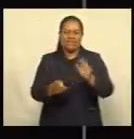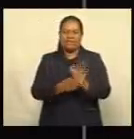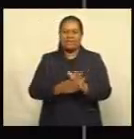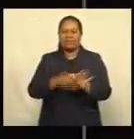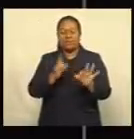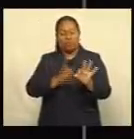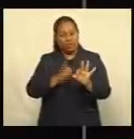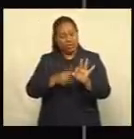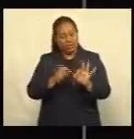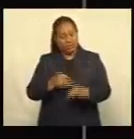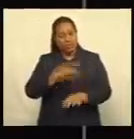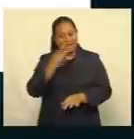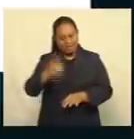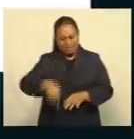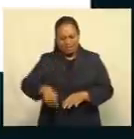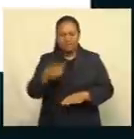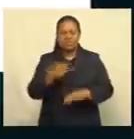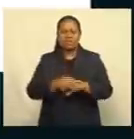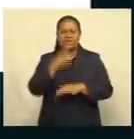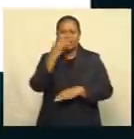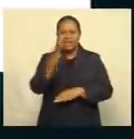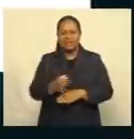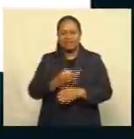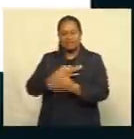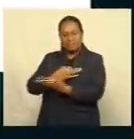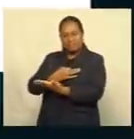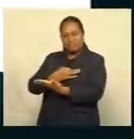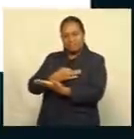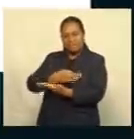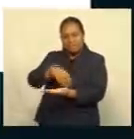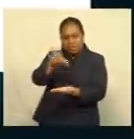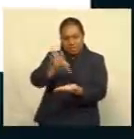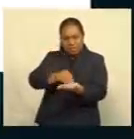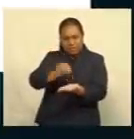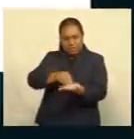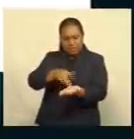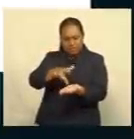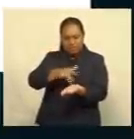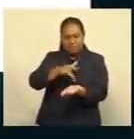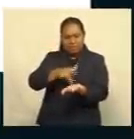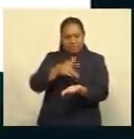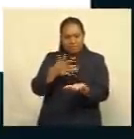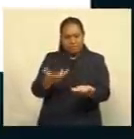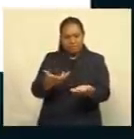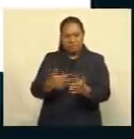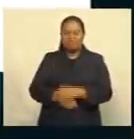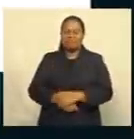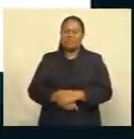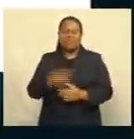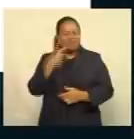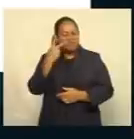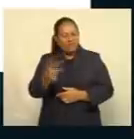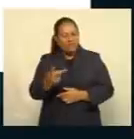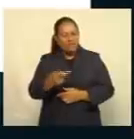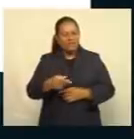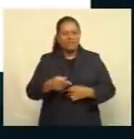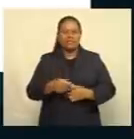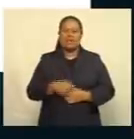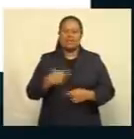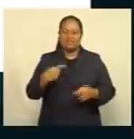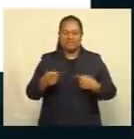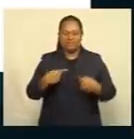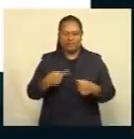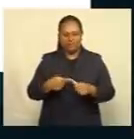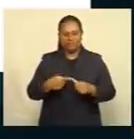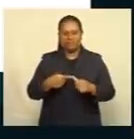poll question, this week we are asking, have you downloaded the Care Fiji app? Visit our FBC News website to answer.